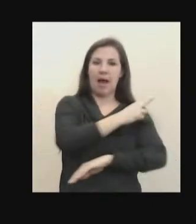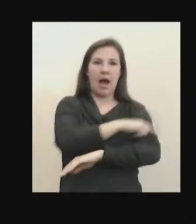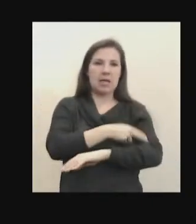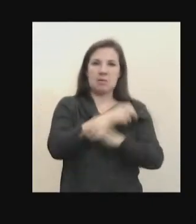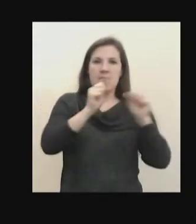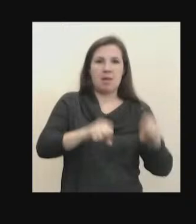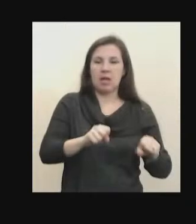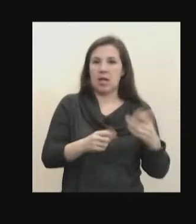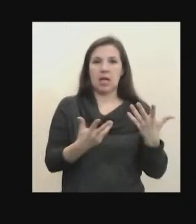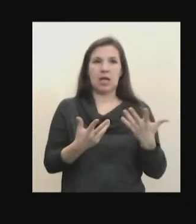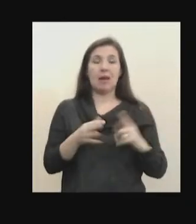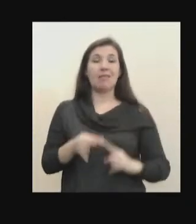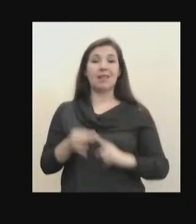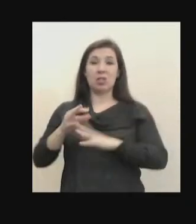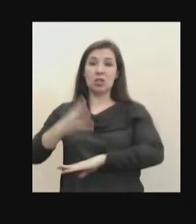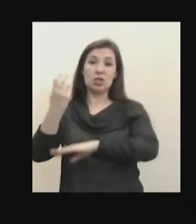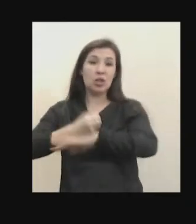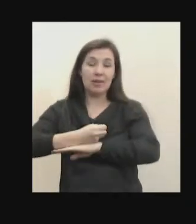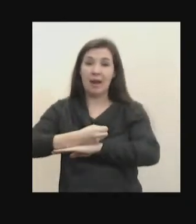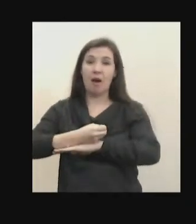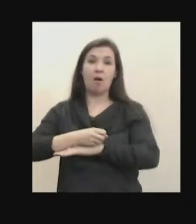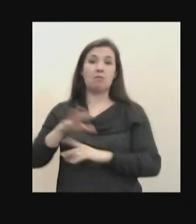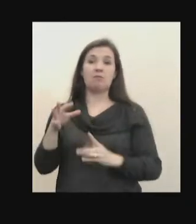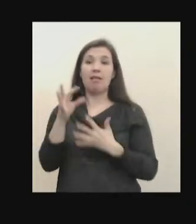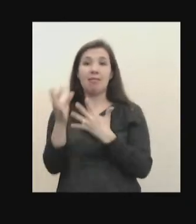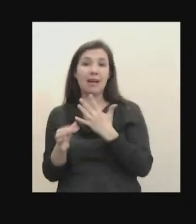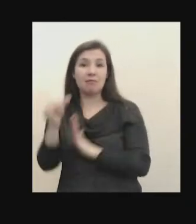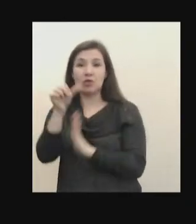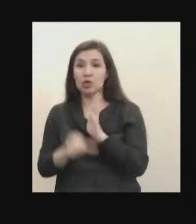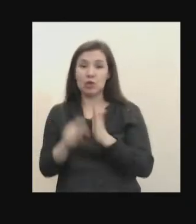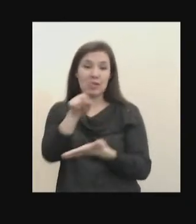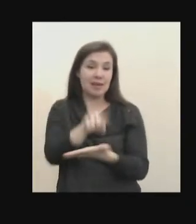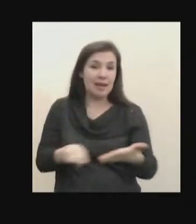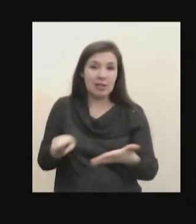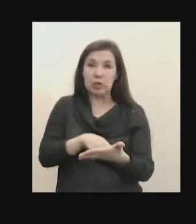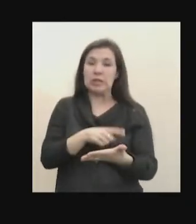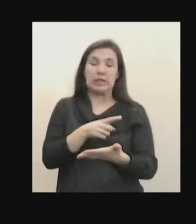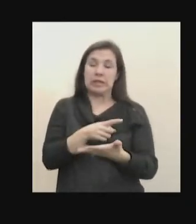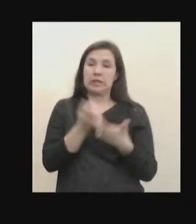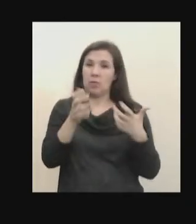down for elective surgeries and other things, and we really don't want to do that.